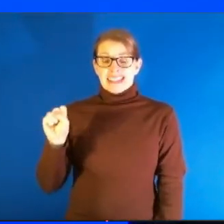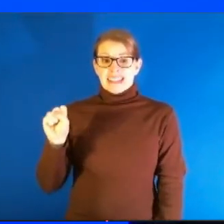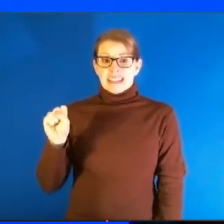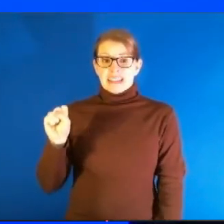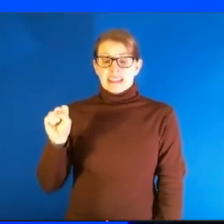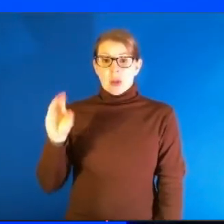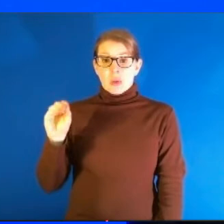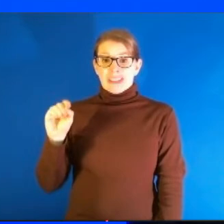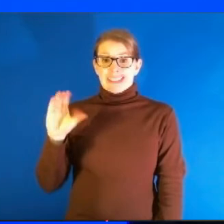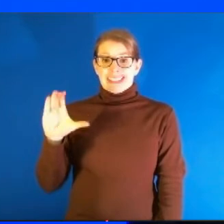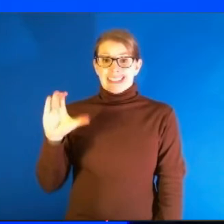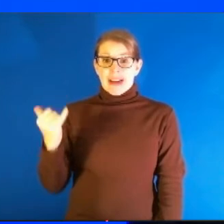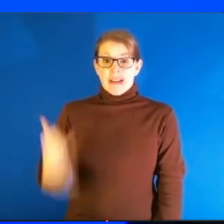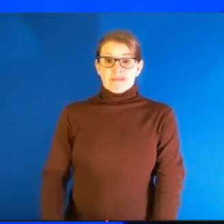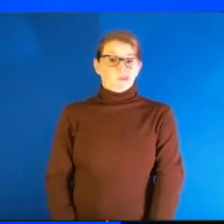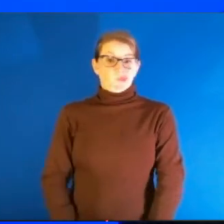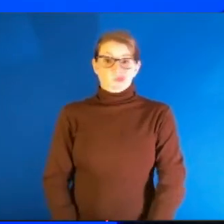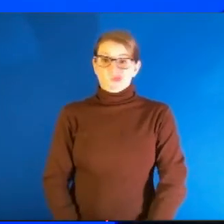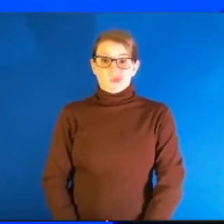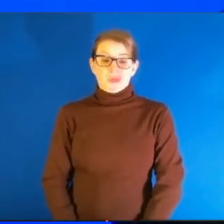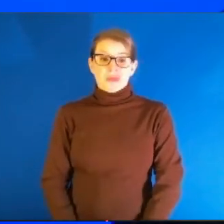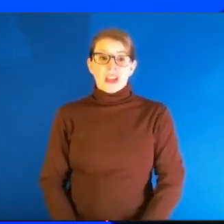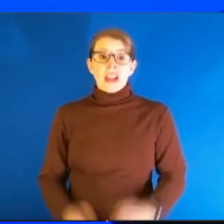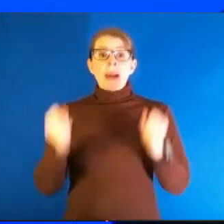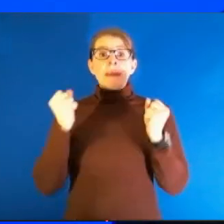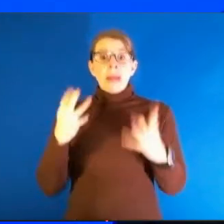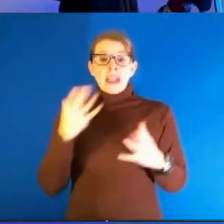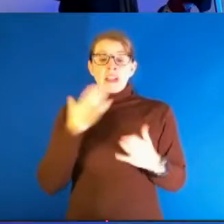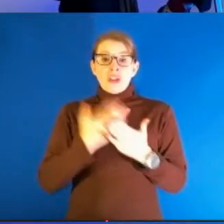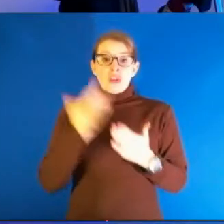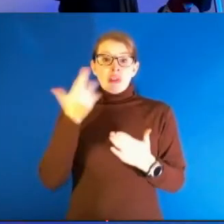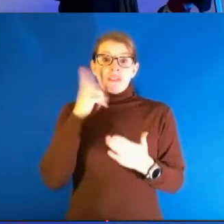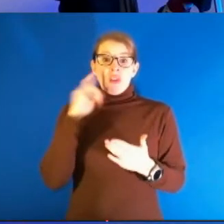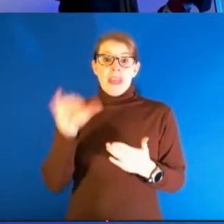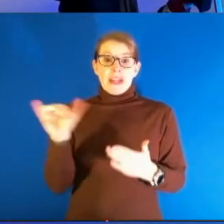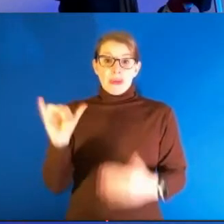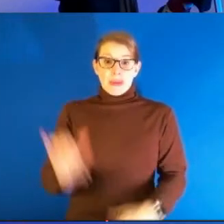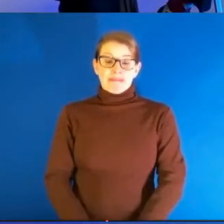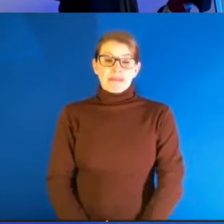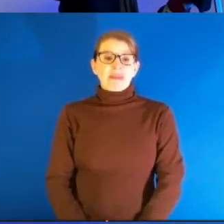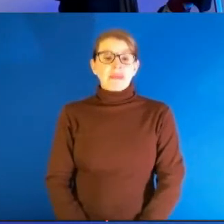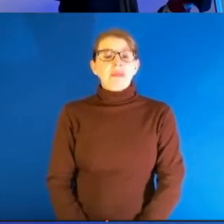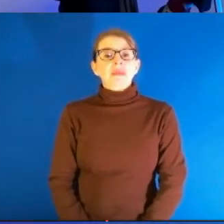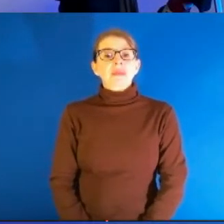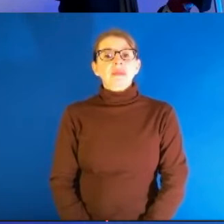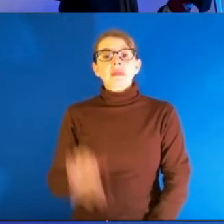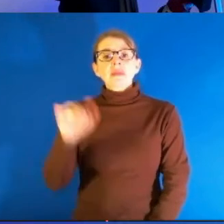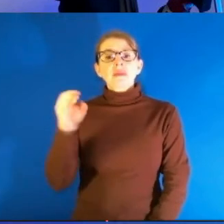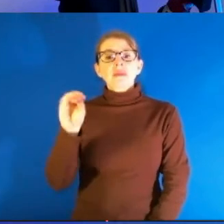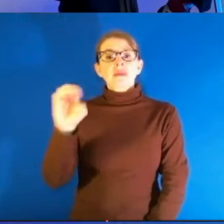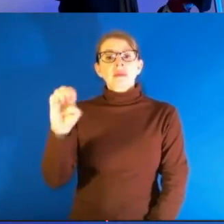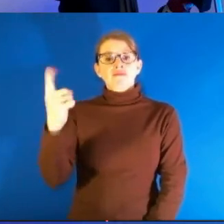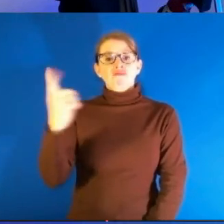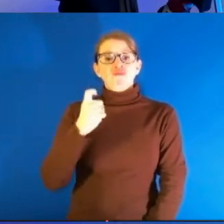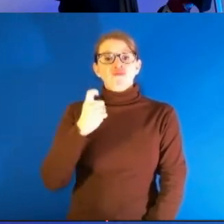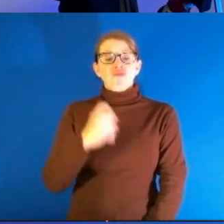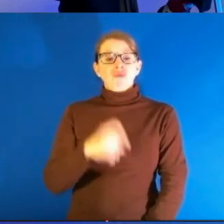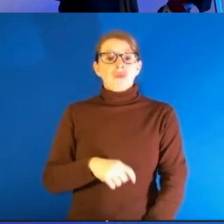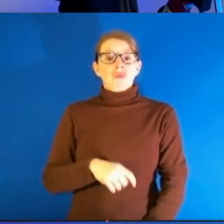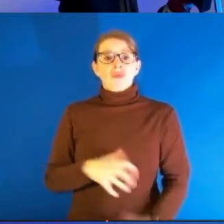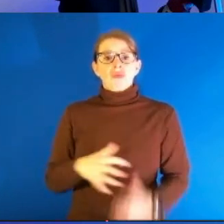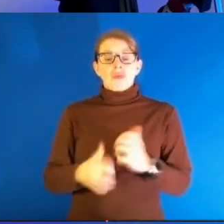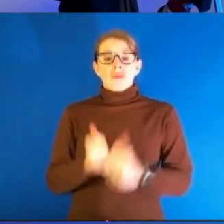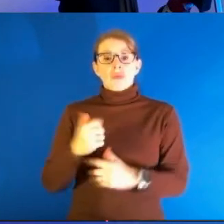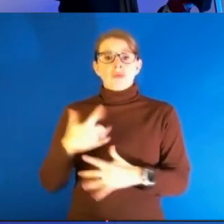counter right now. Mm-hmm. And there's a lot of good reasons for that. But Yep. All right, question from Joe is, what is the most